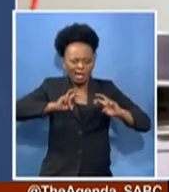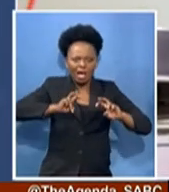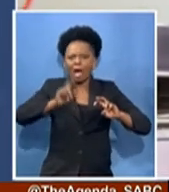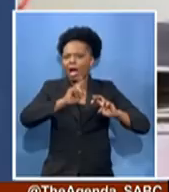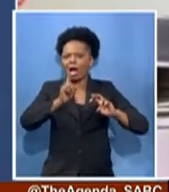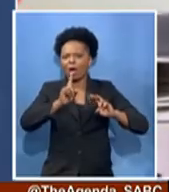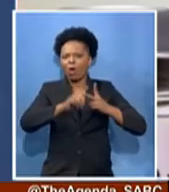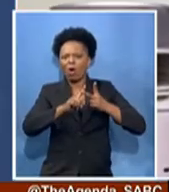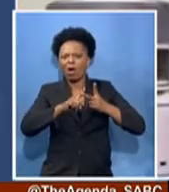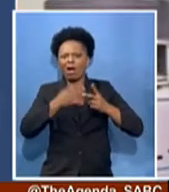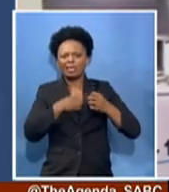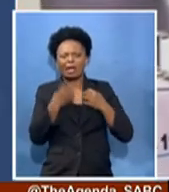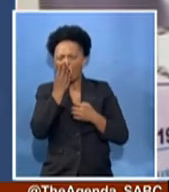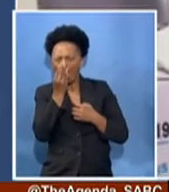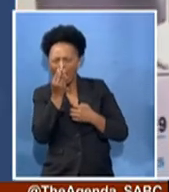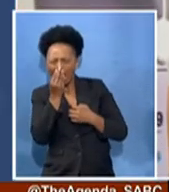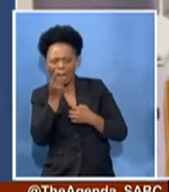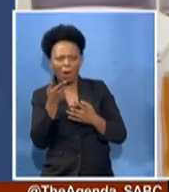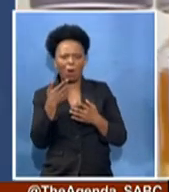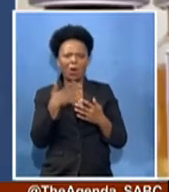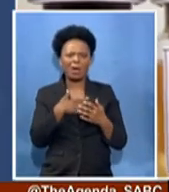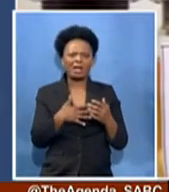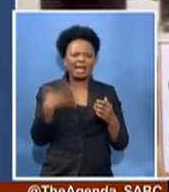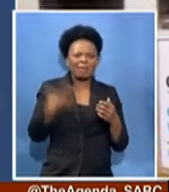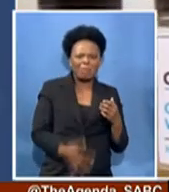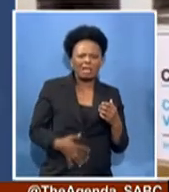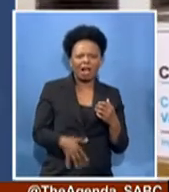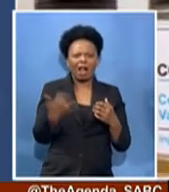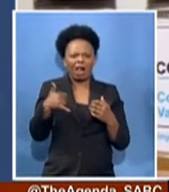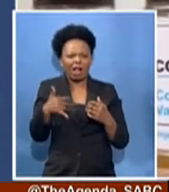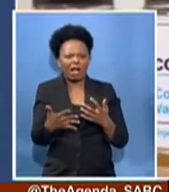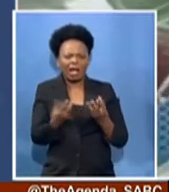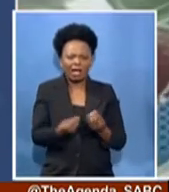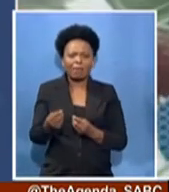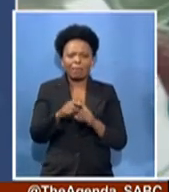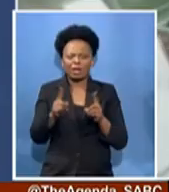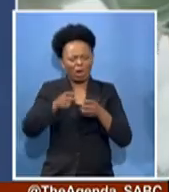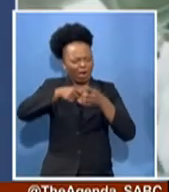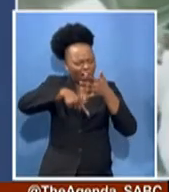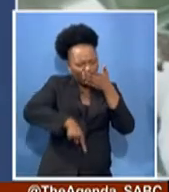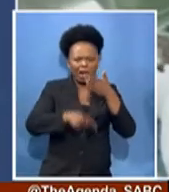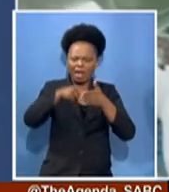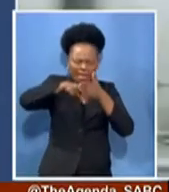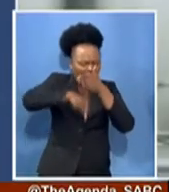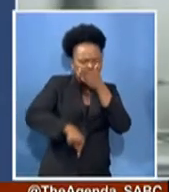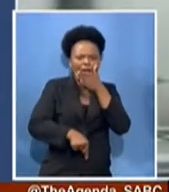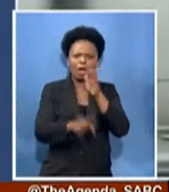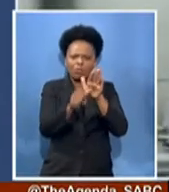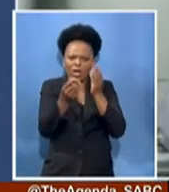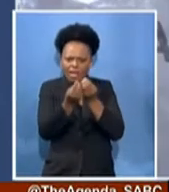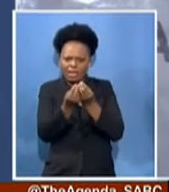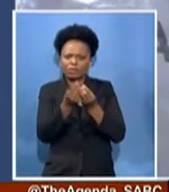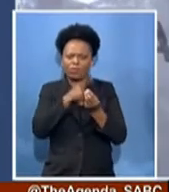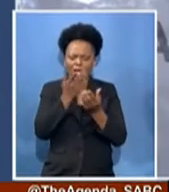those, but we're really looking for sort of rare things that wouldn't necessarily have been picked up in any clinical trials.